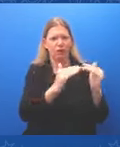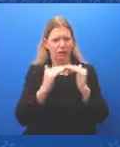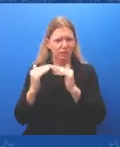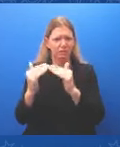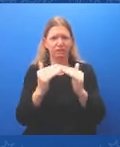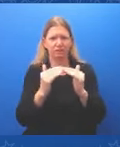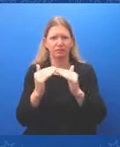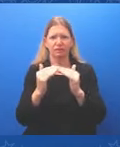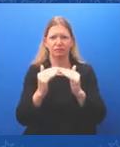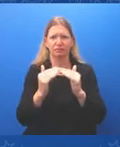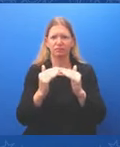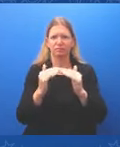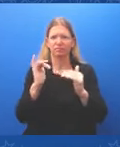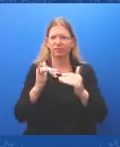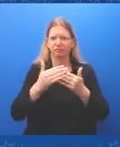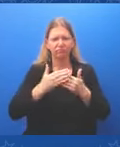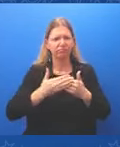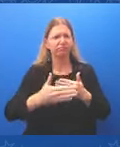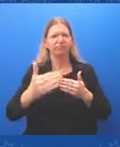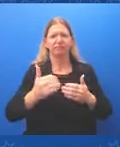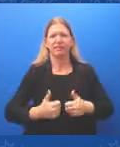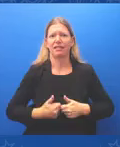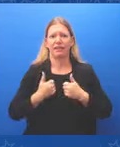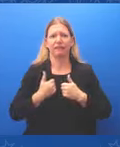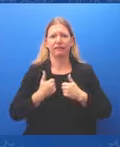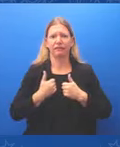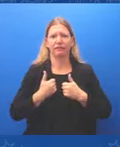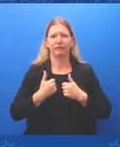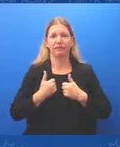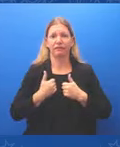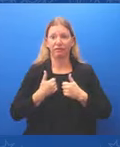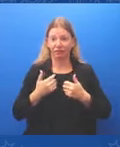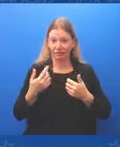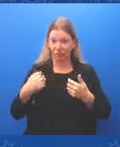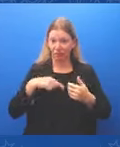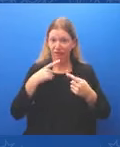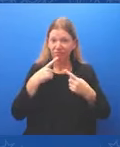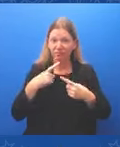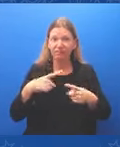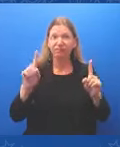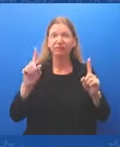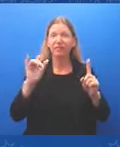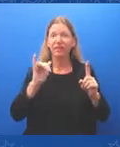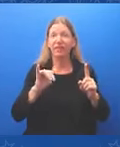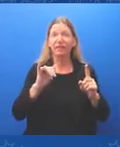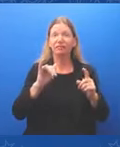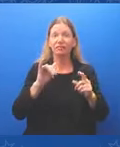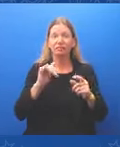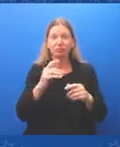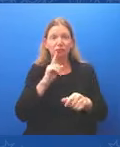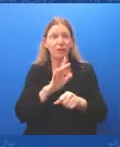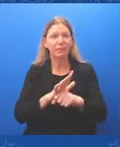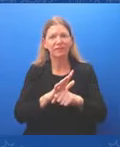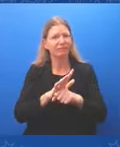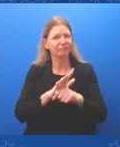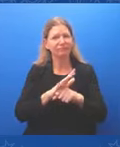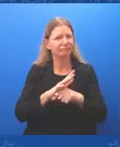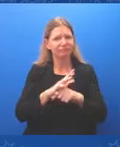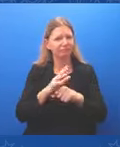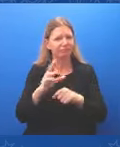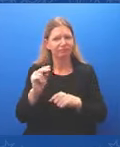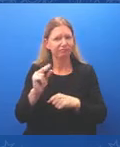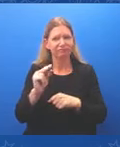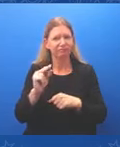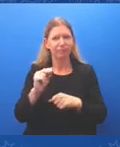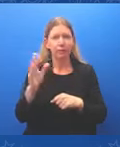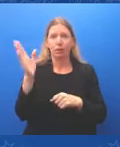we never fully lived up to that promise, we've never, thank God, fully walked away from it. Because people never